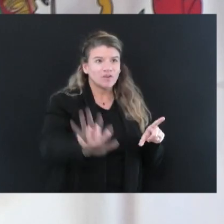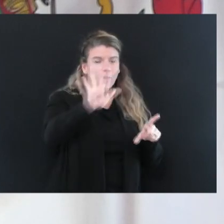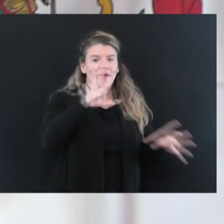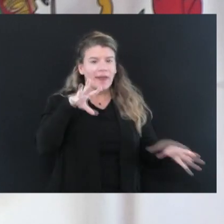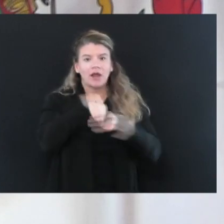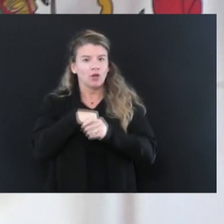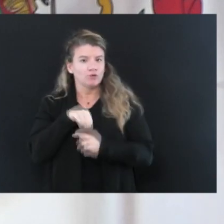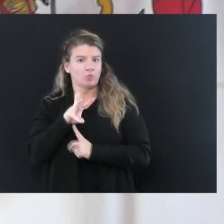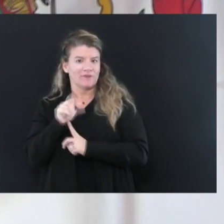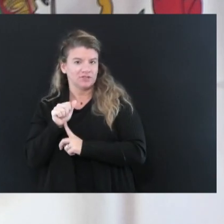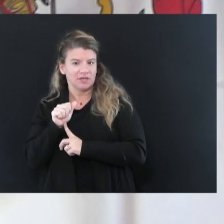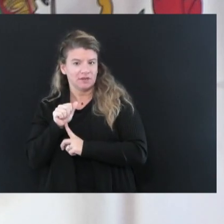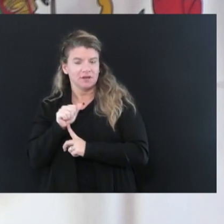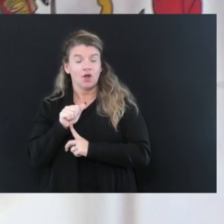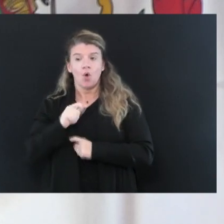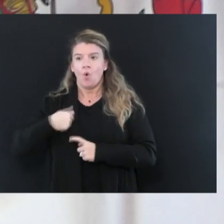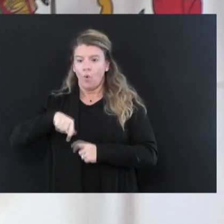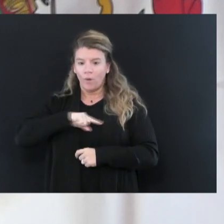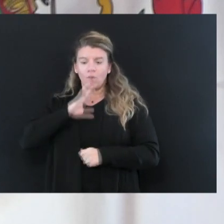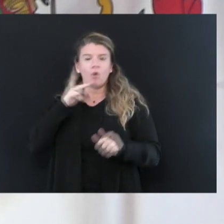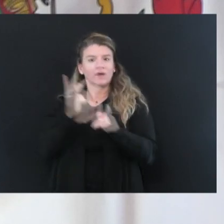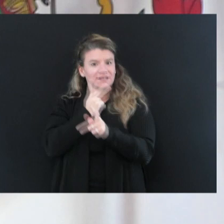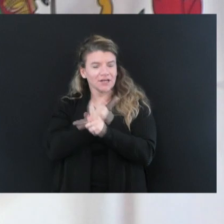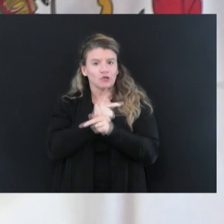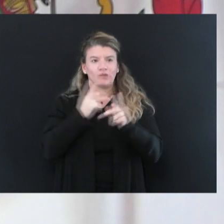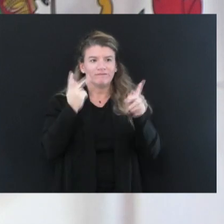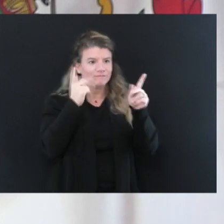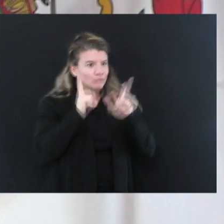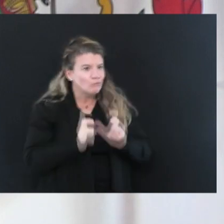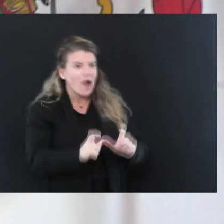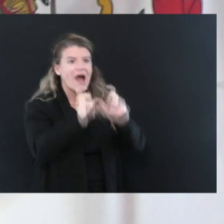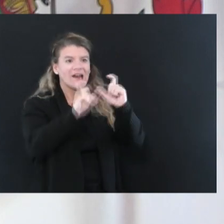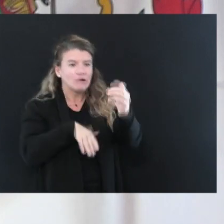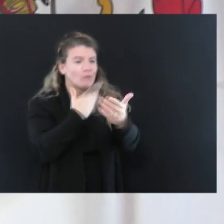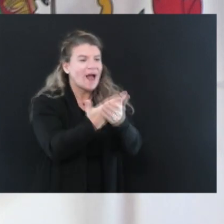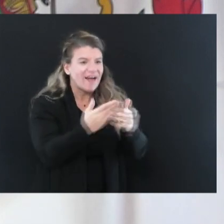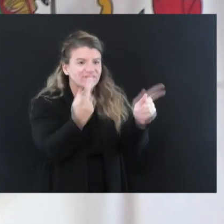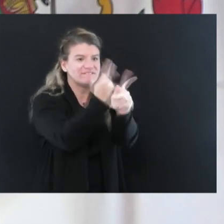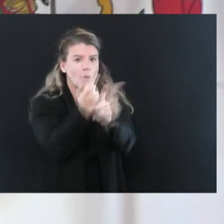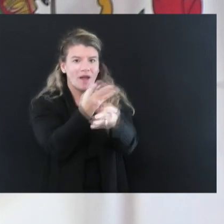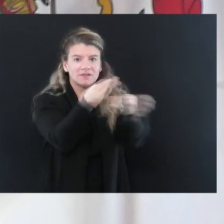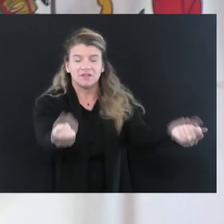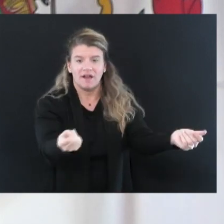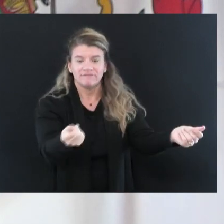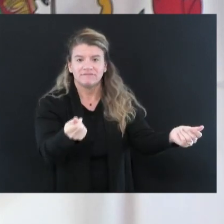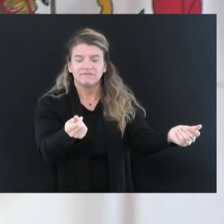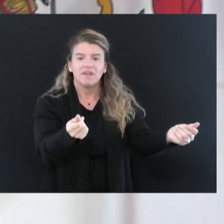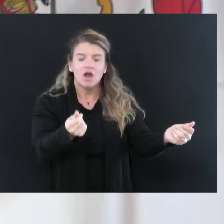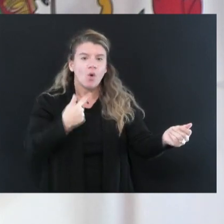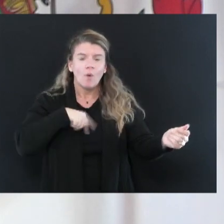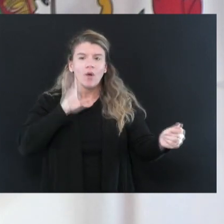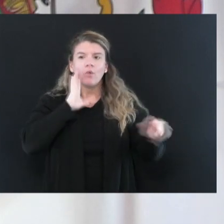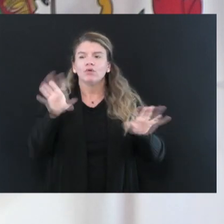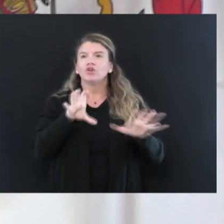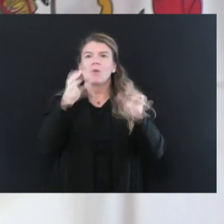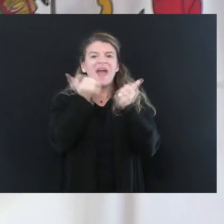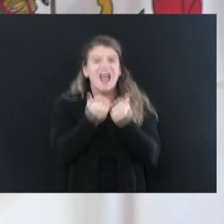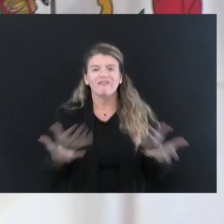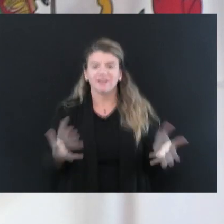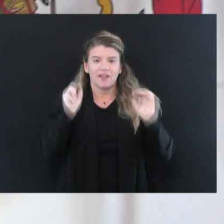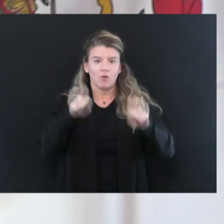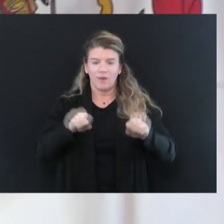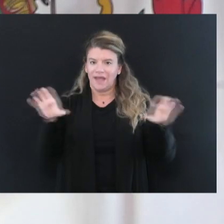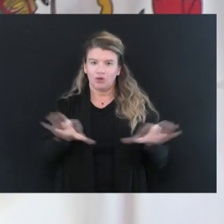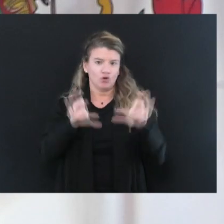We continue to run to the fire. We continue absolutely in every way to try to do all the testing we can